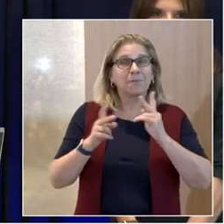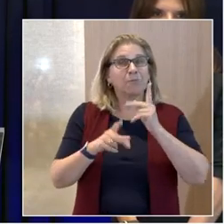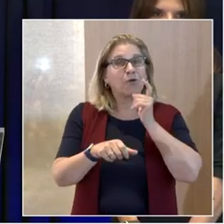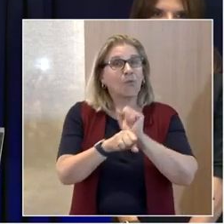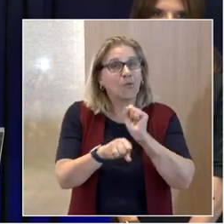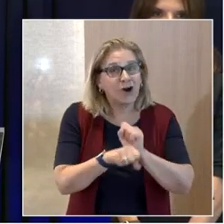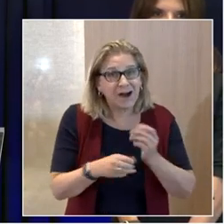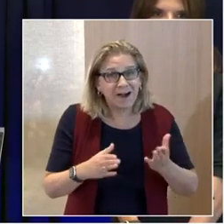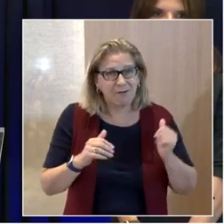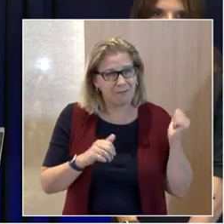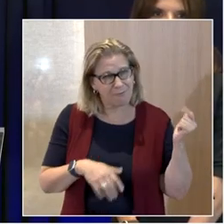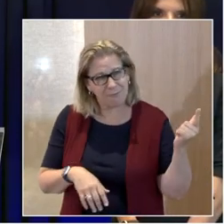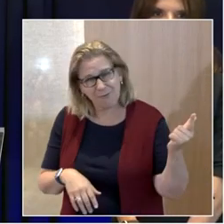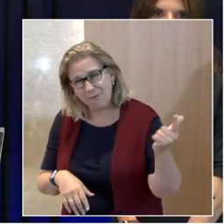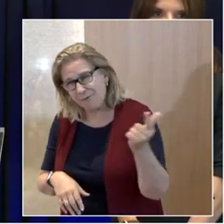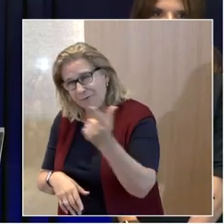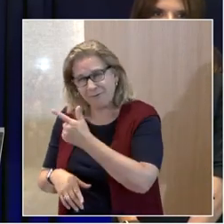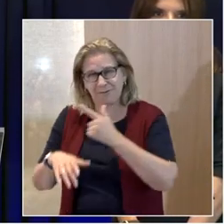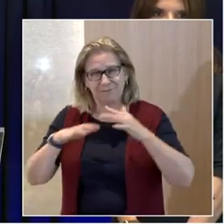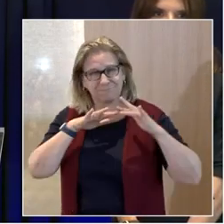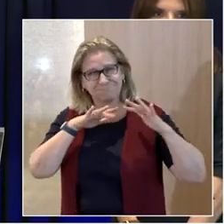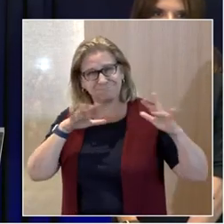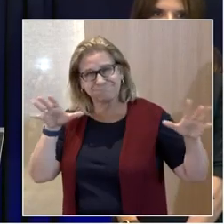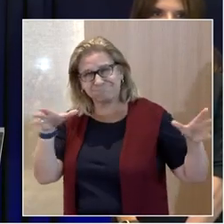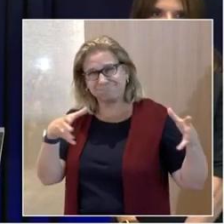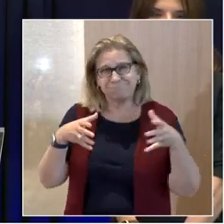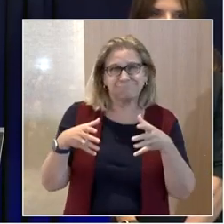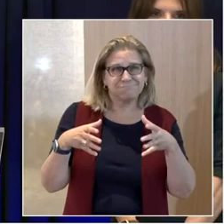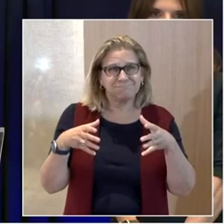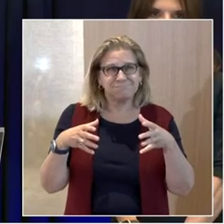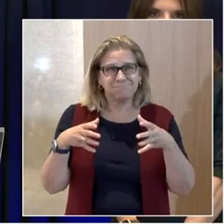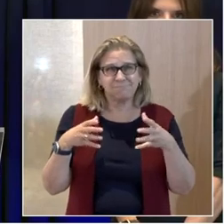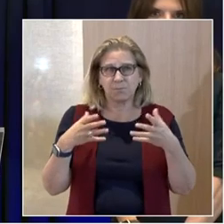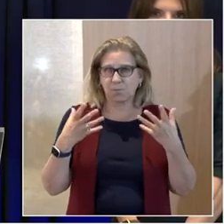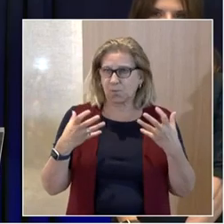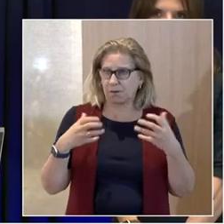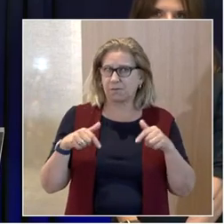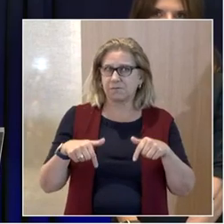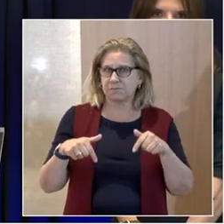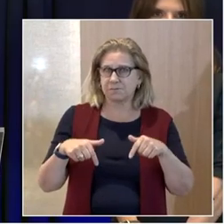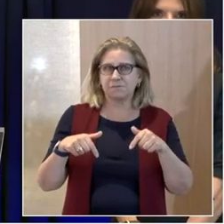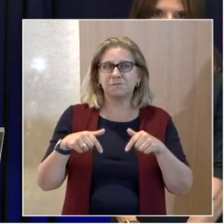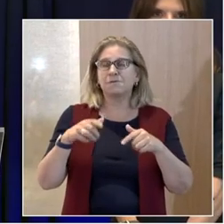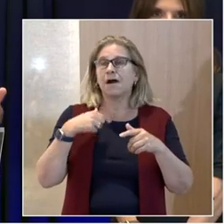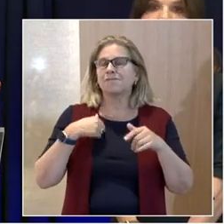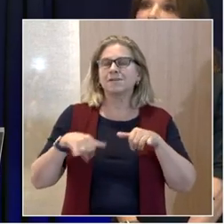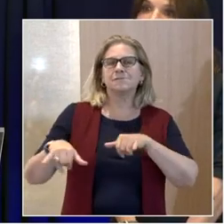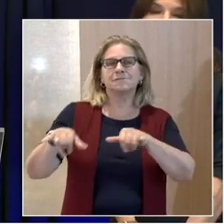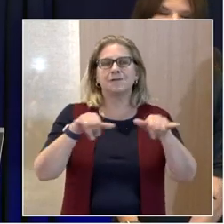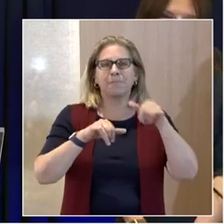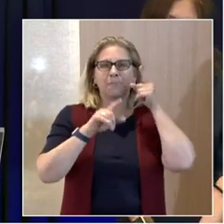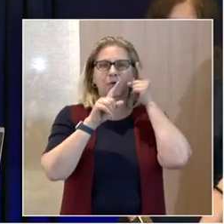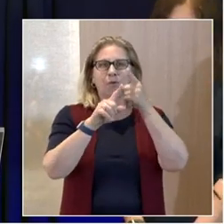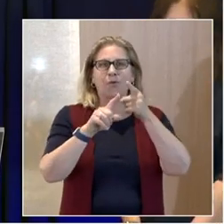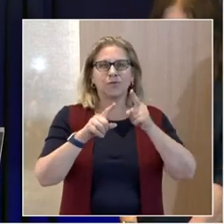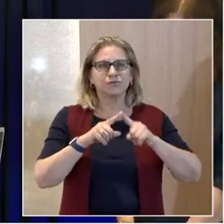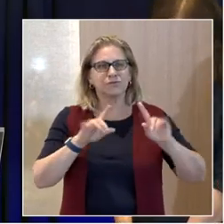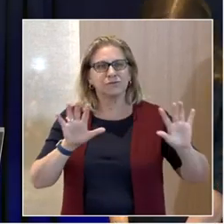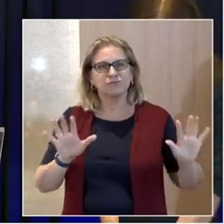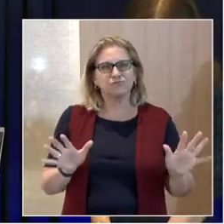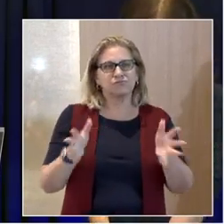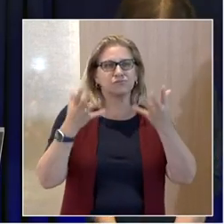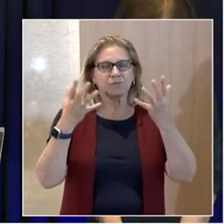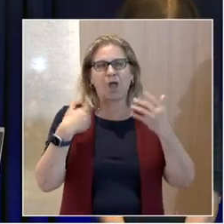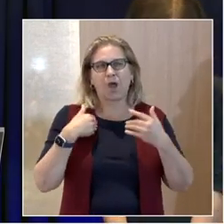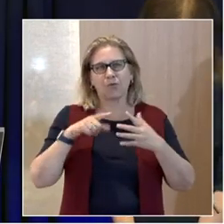There's such a diverse mix of people in this space, and that's exactly what we were setting out to achieve. So, Leona, I don't know about you, but I'm incredibly excited